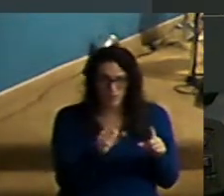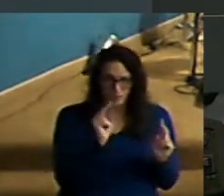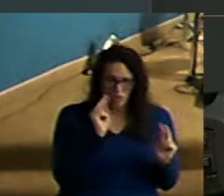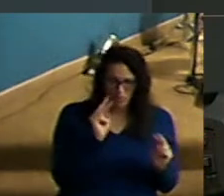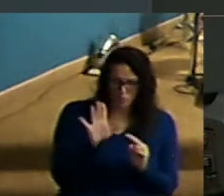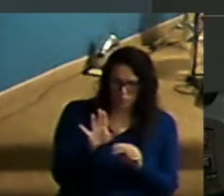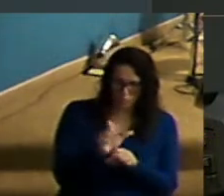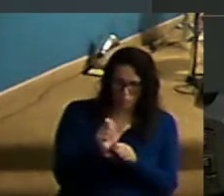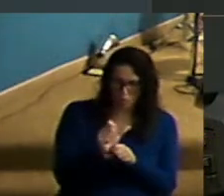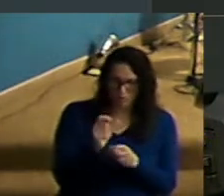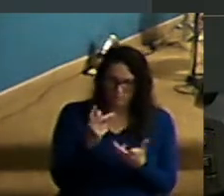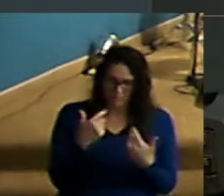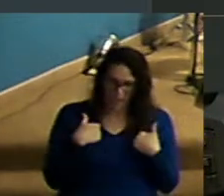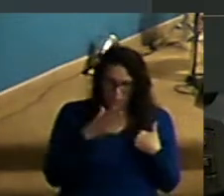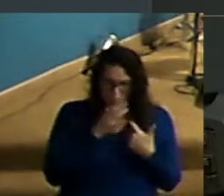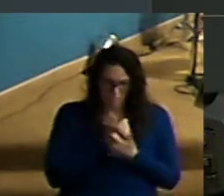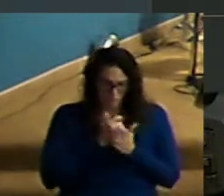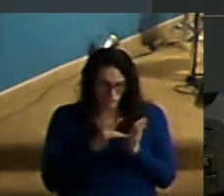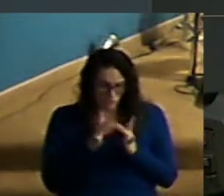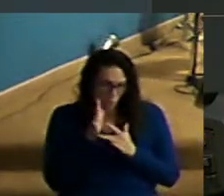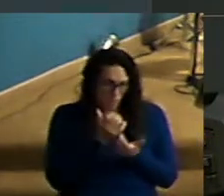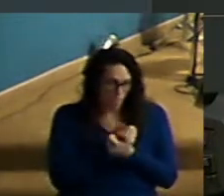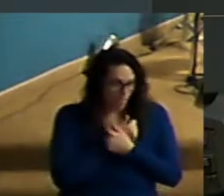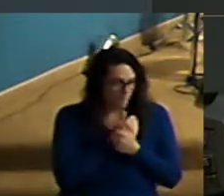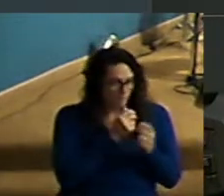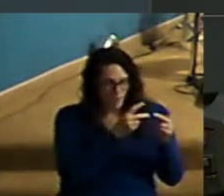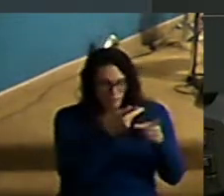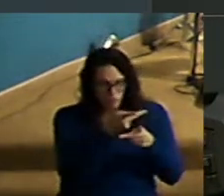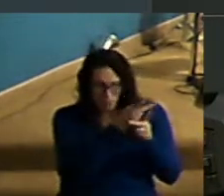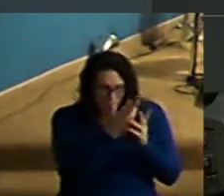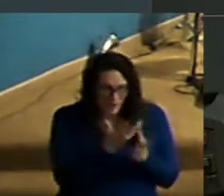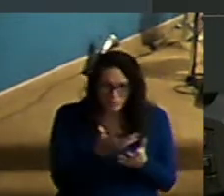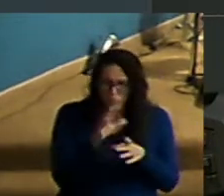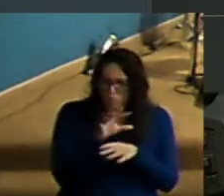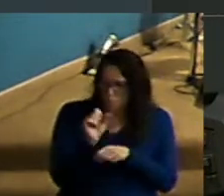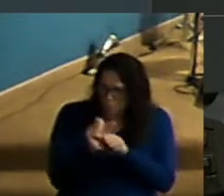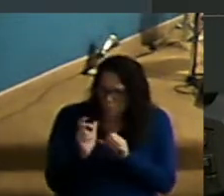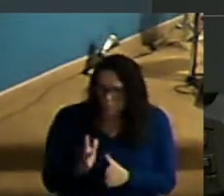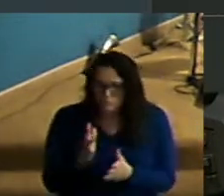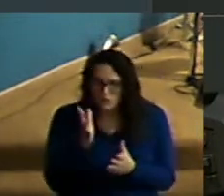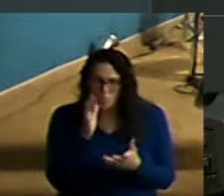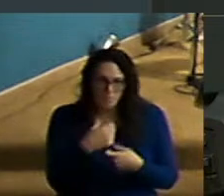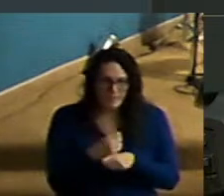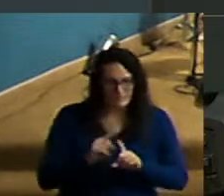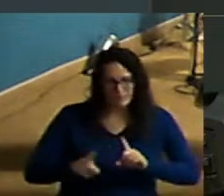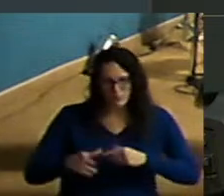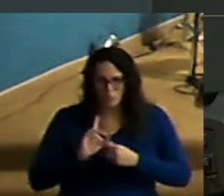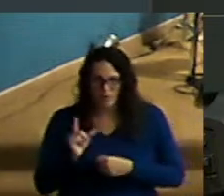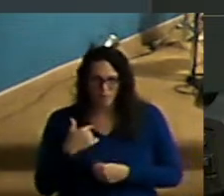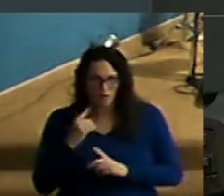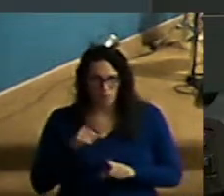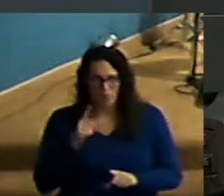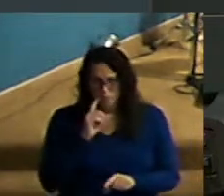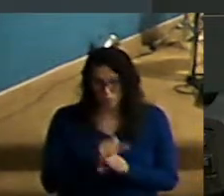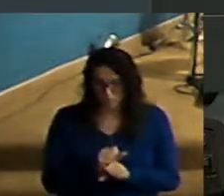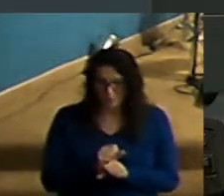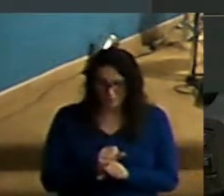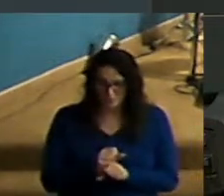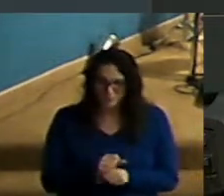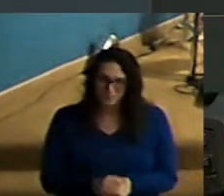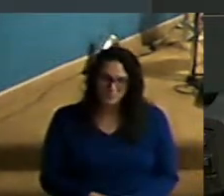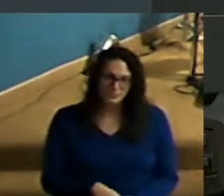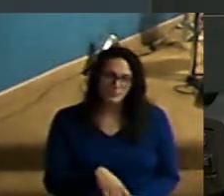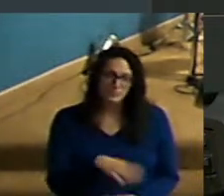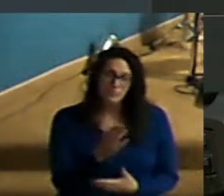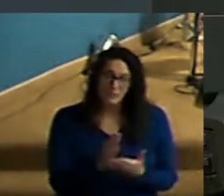love Jesus and love my supervisors, coworkers, and just make a difference wherever they go for work. And here were some of